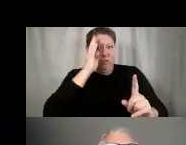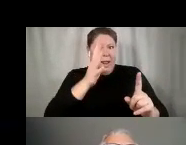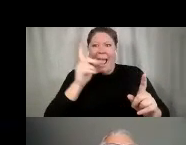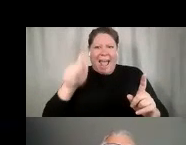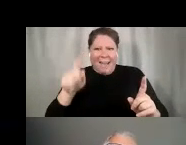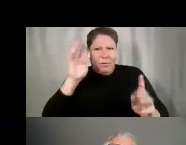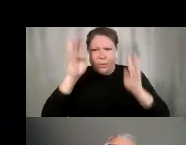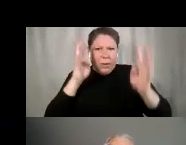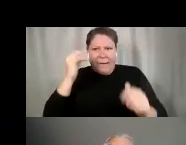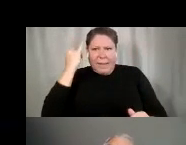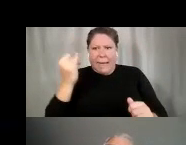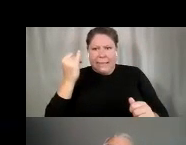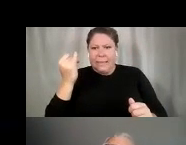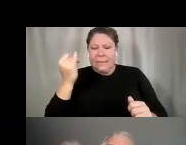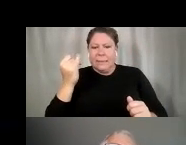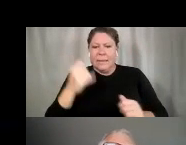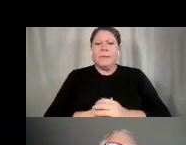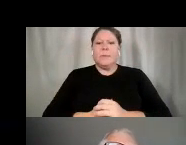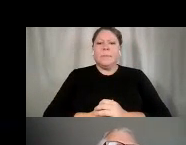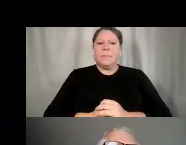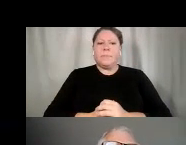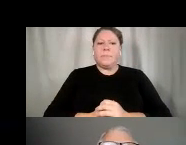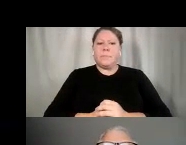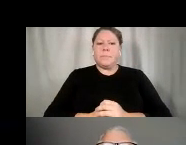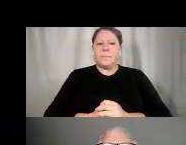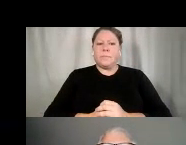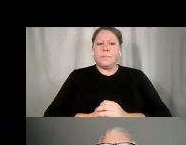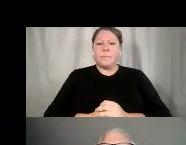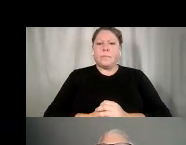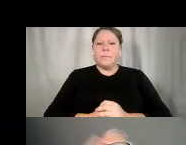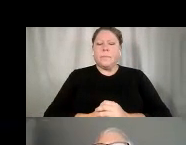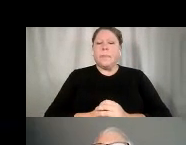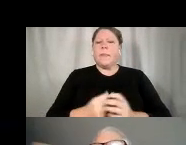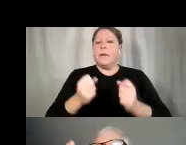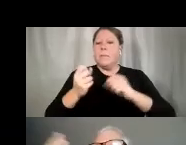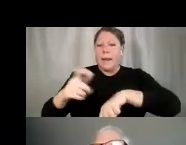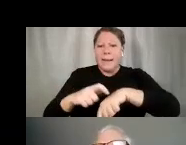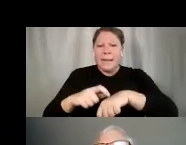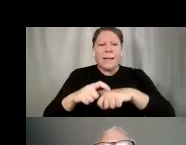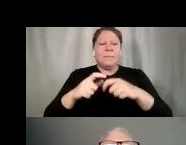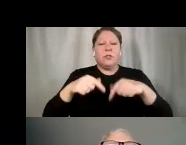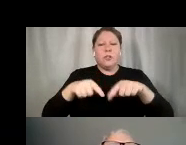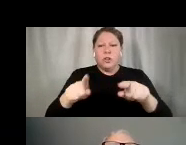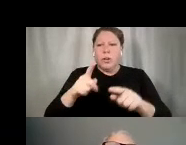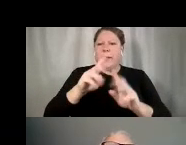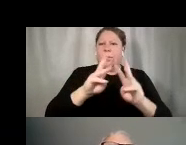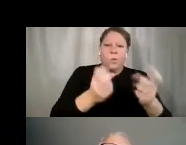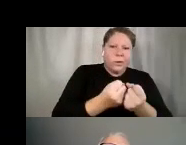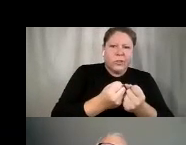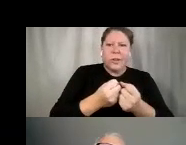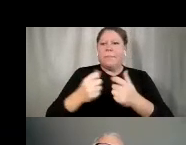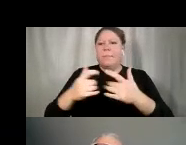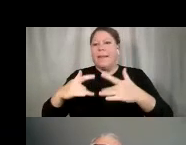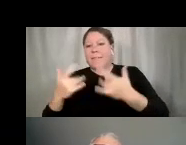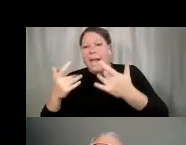ideas. And so during these processes, during these events or workshops, I would